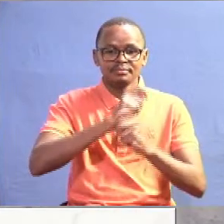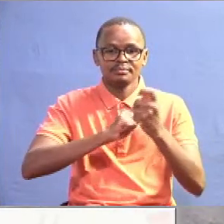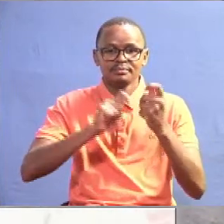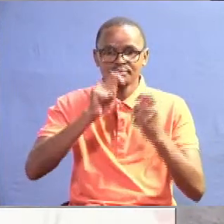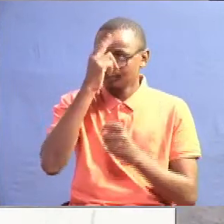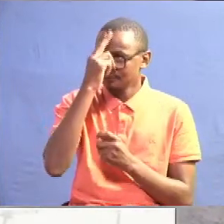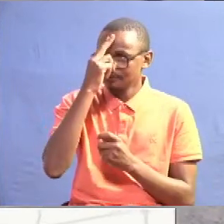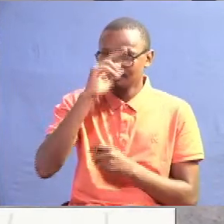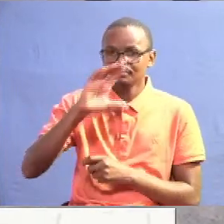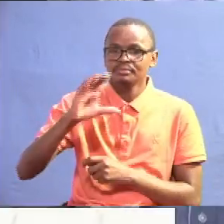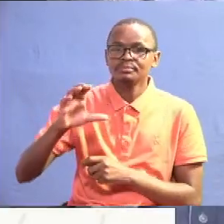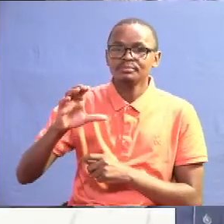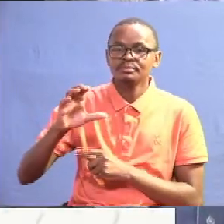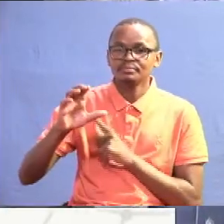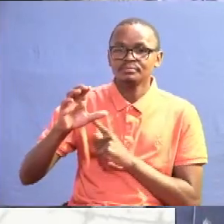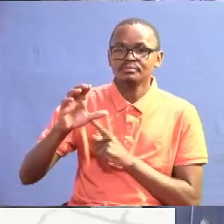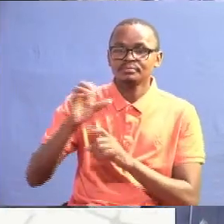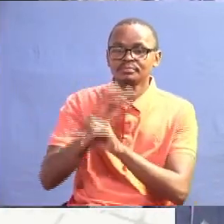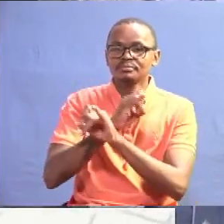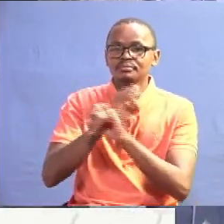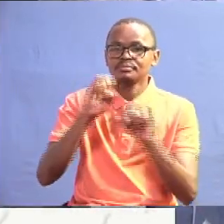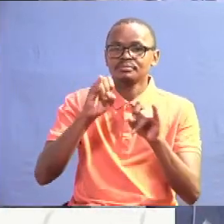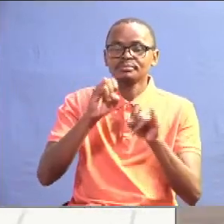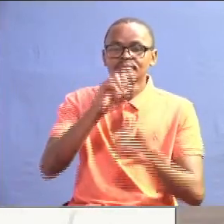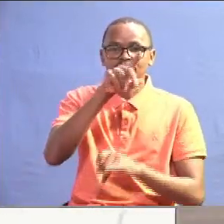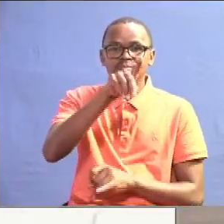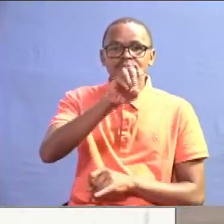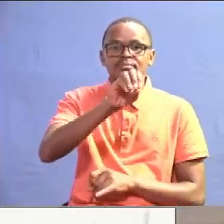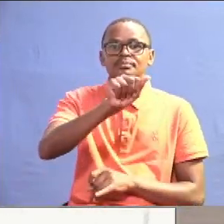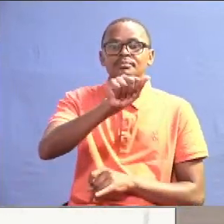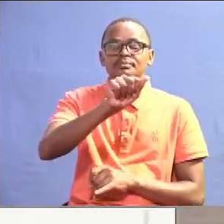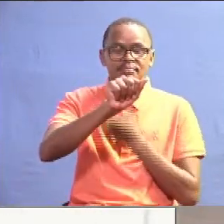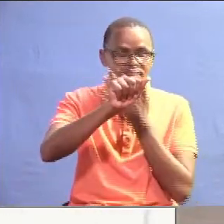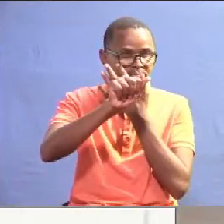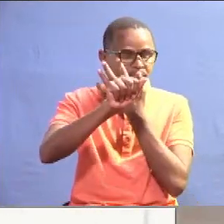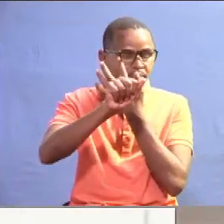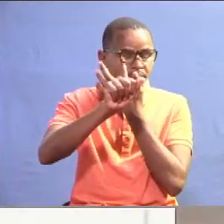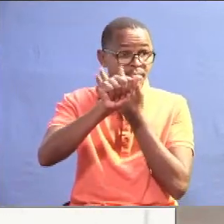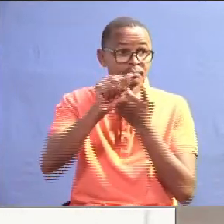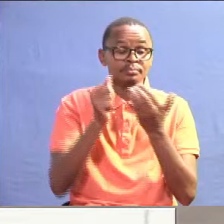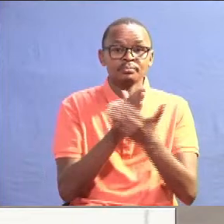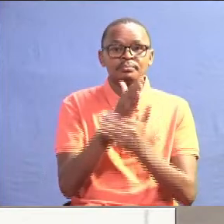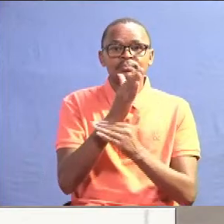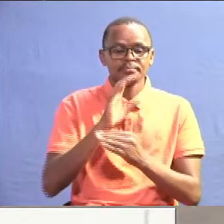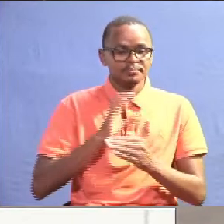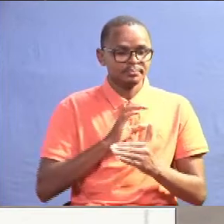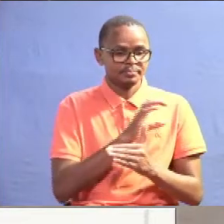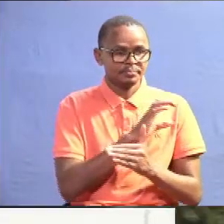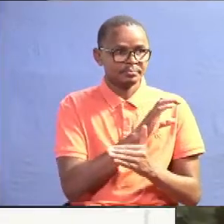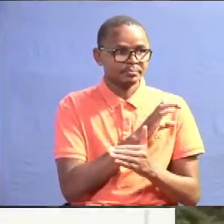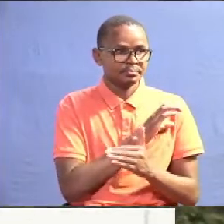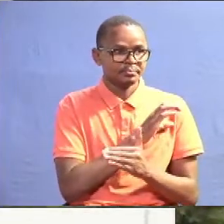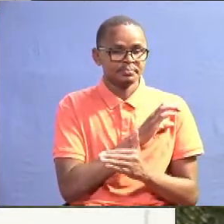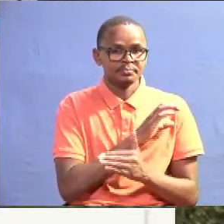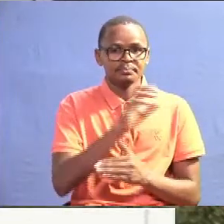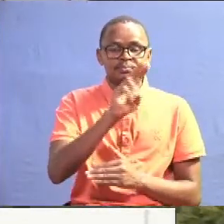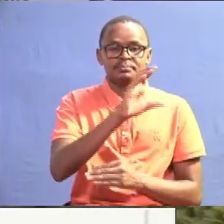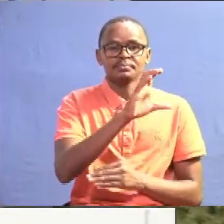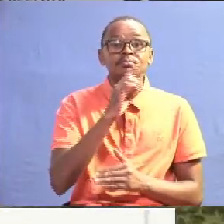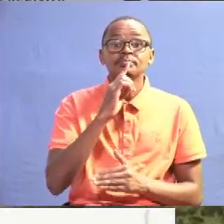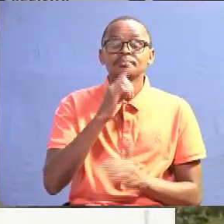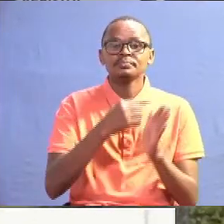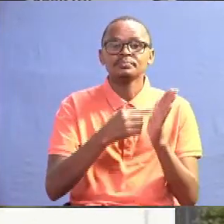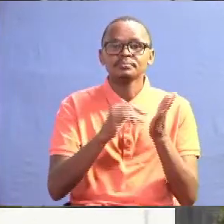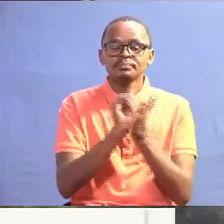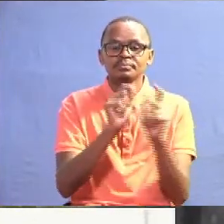Narok County, the Independent Policing Oversight Authority IPOA, through its commissioner's vice chairperson, stated that